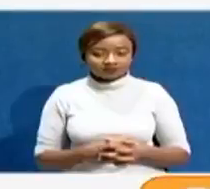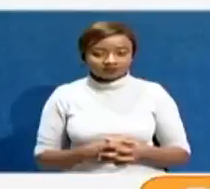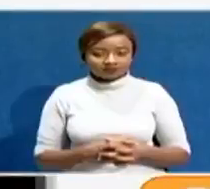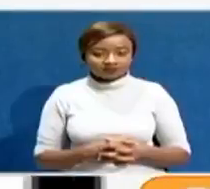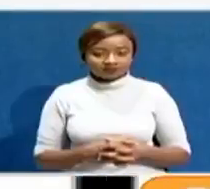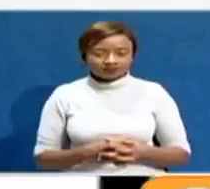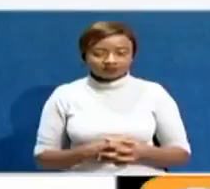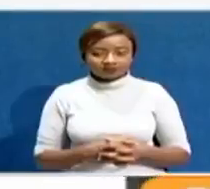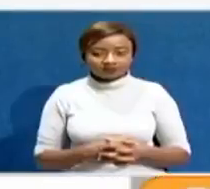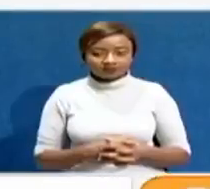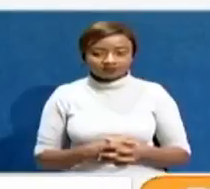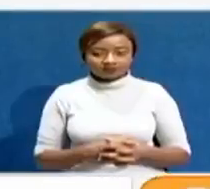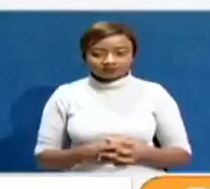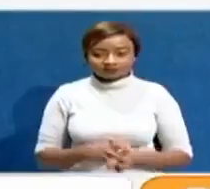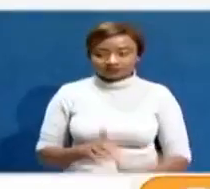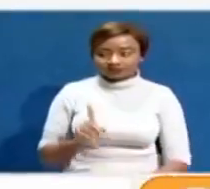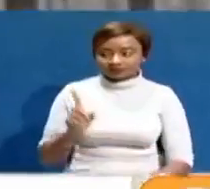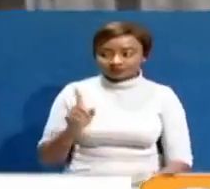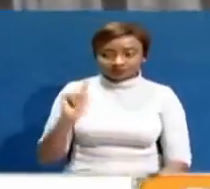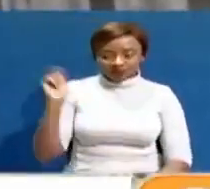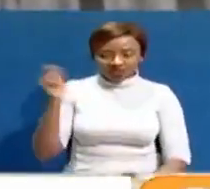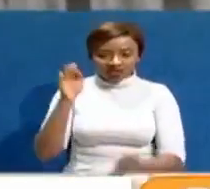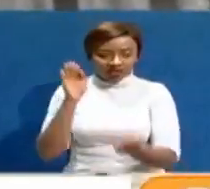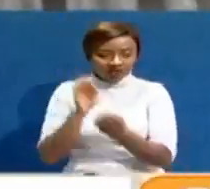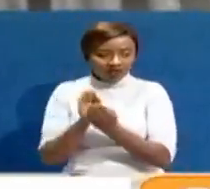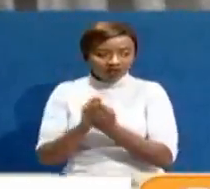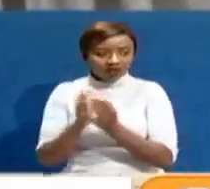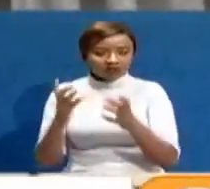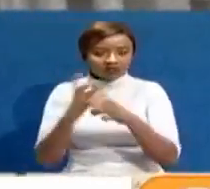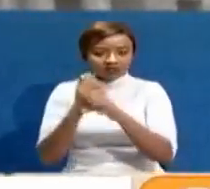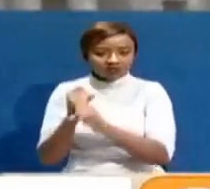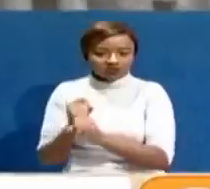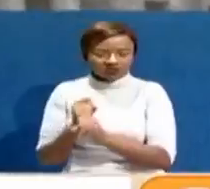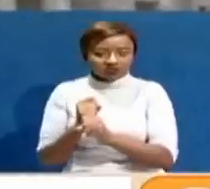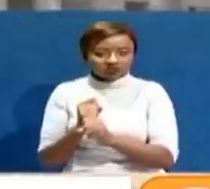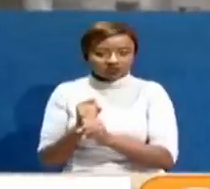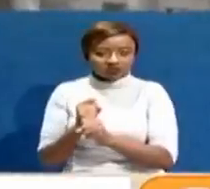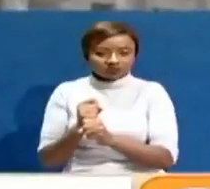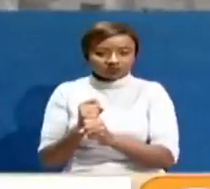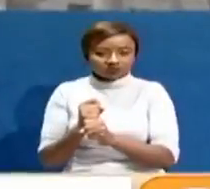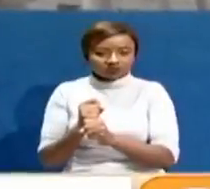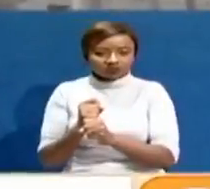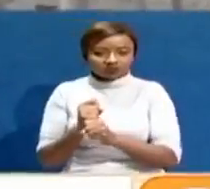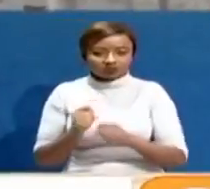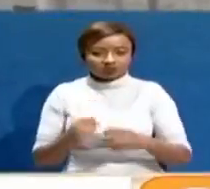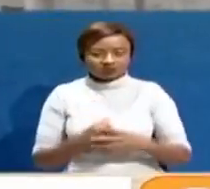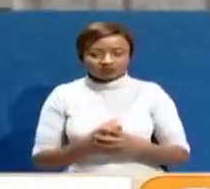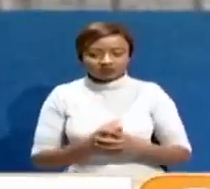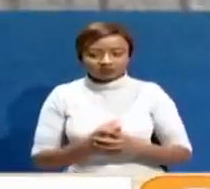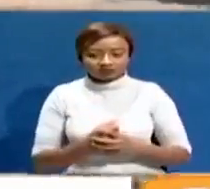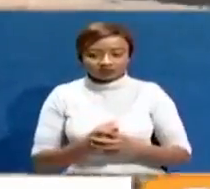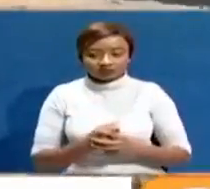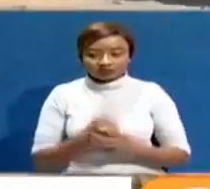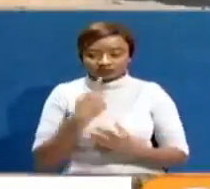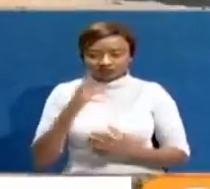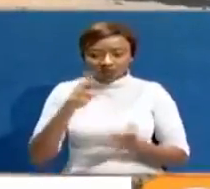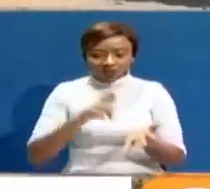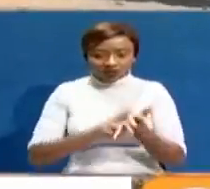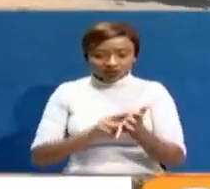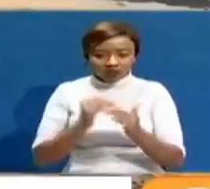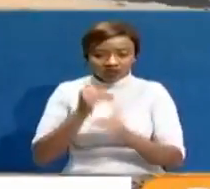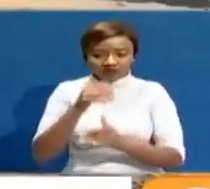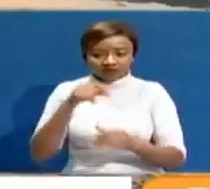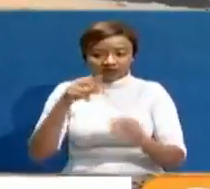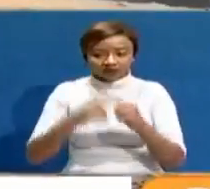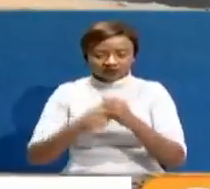The latest Kenya Bankers Association House Price Index shows that house prices depicted a recovery after 7 quarters of